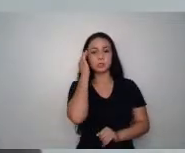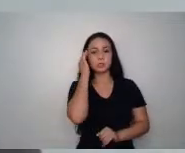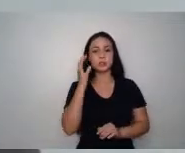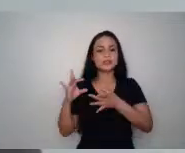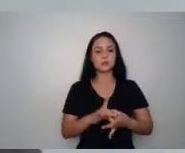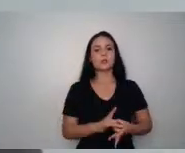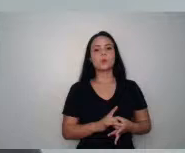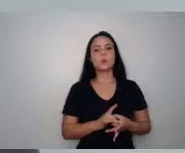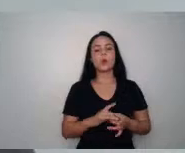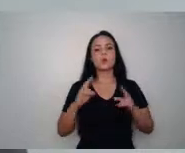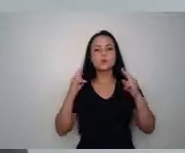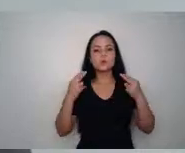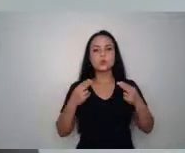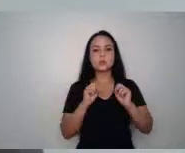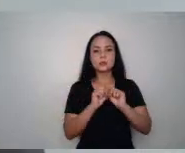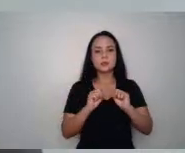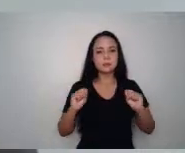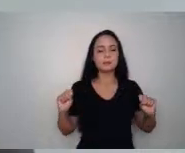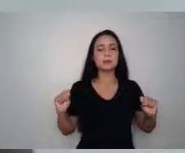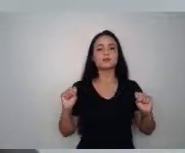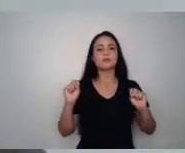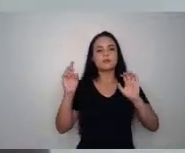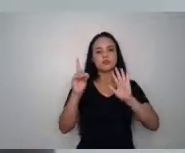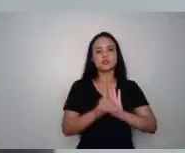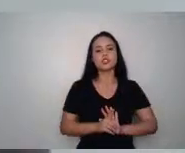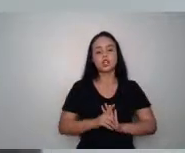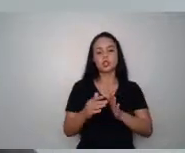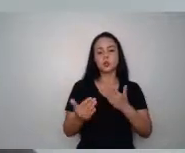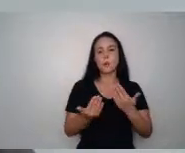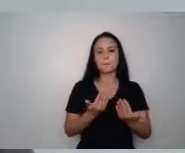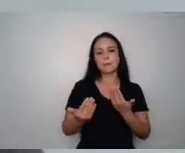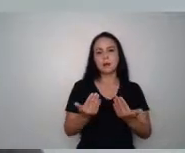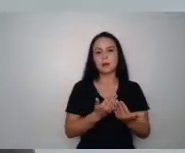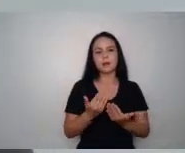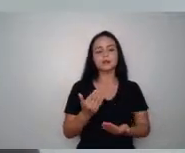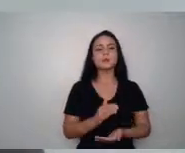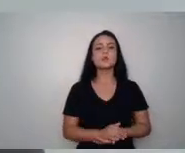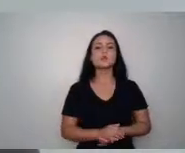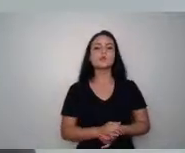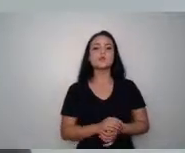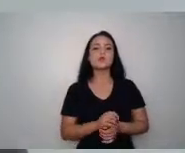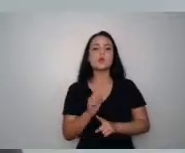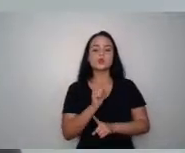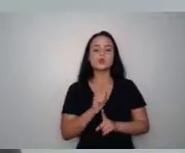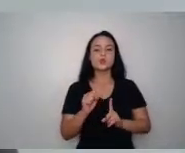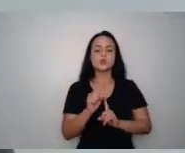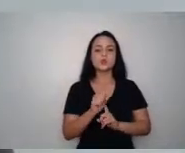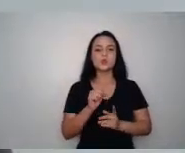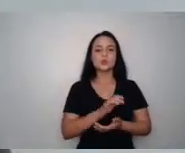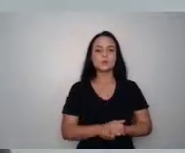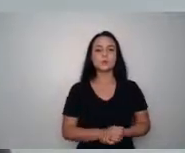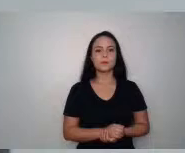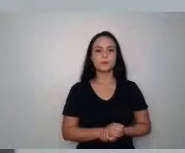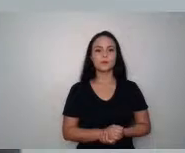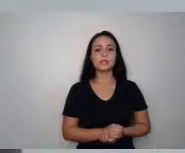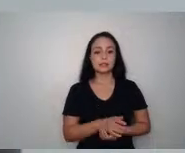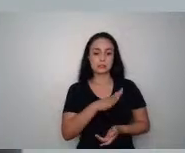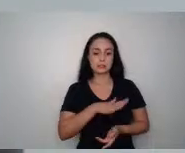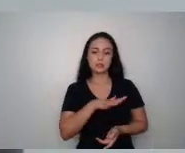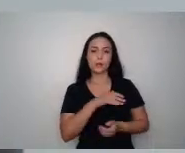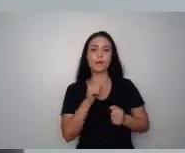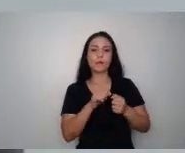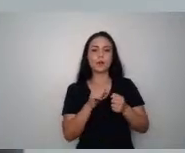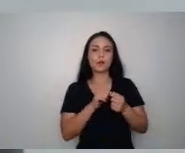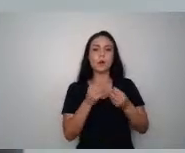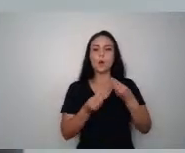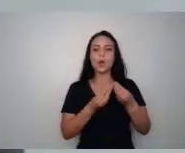an contextual interpretation, historical, with comparative law and with sociological aspects